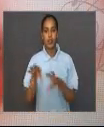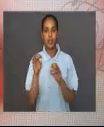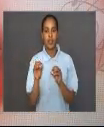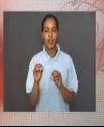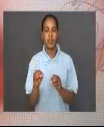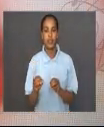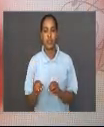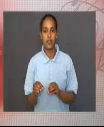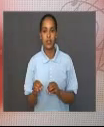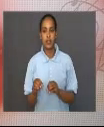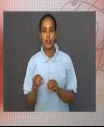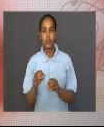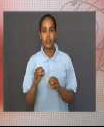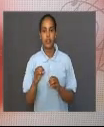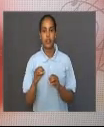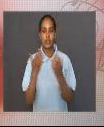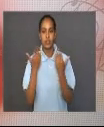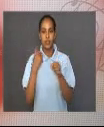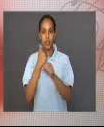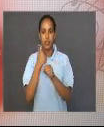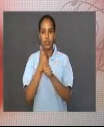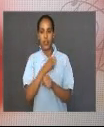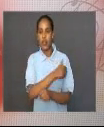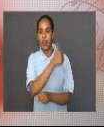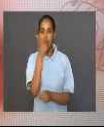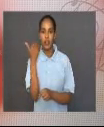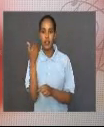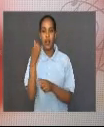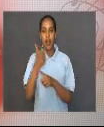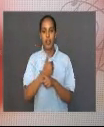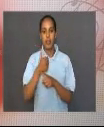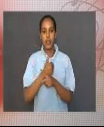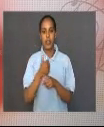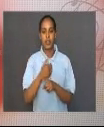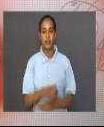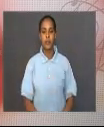Students, let us do another activity.